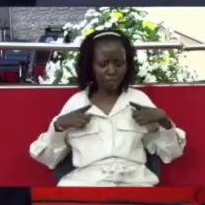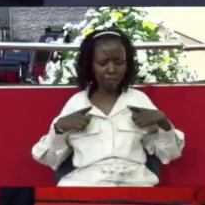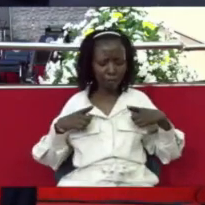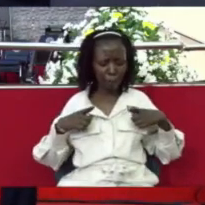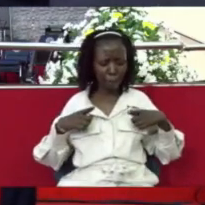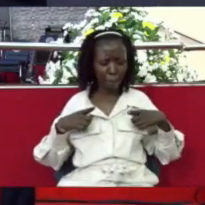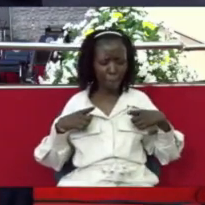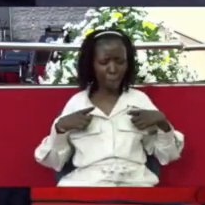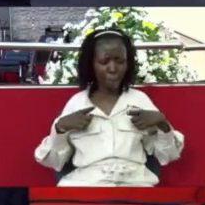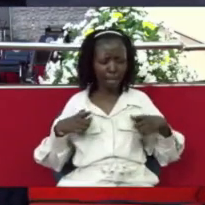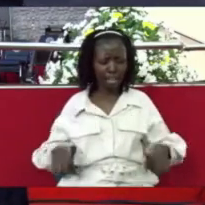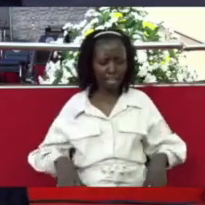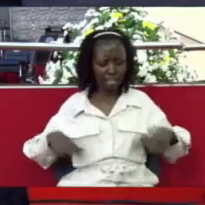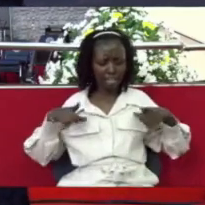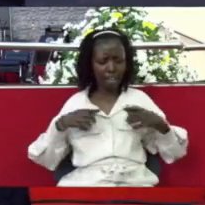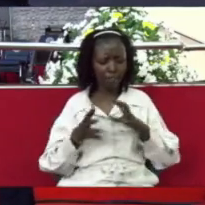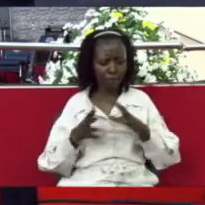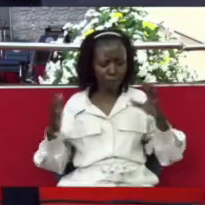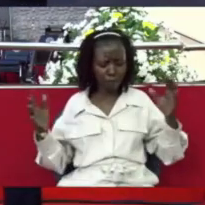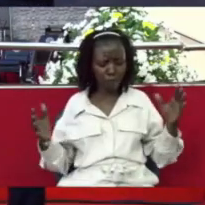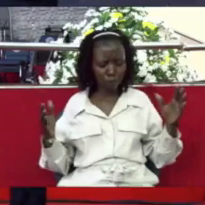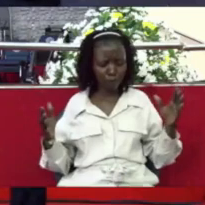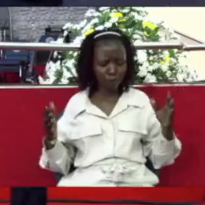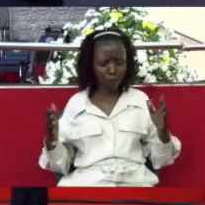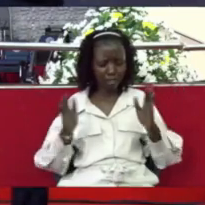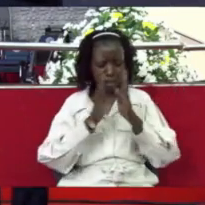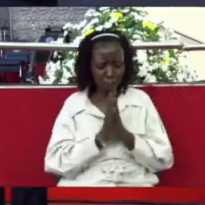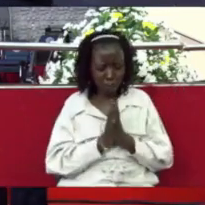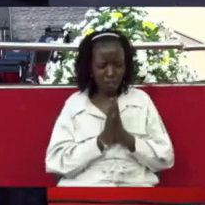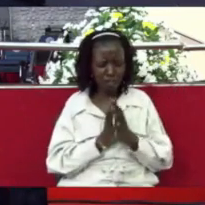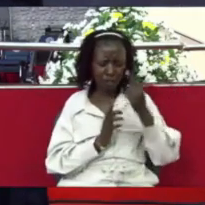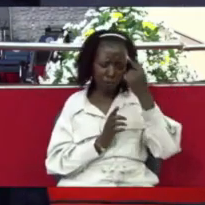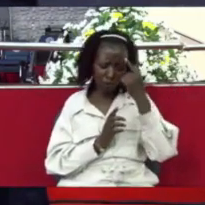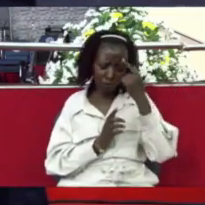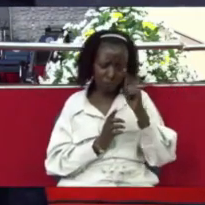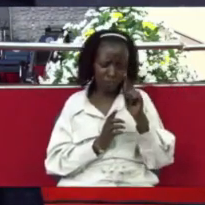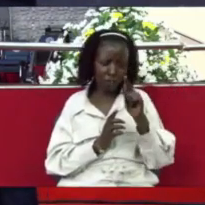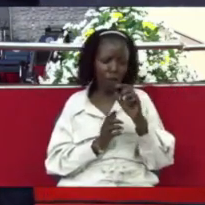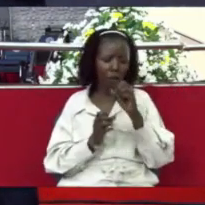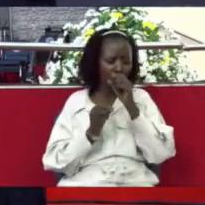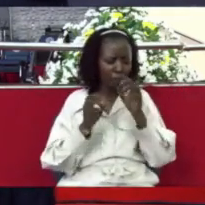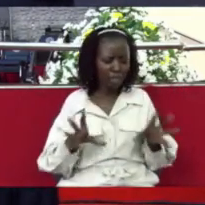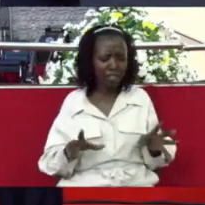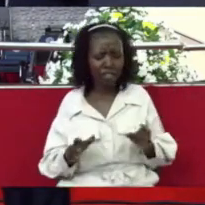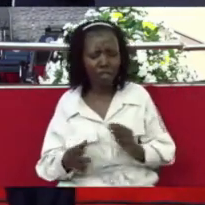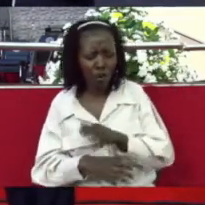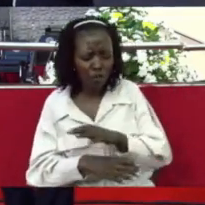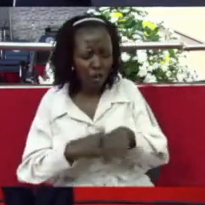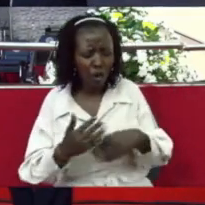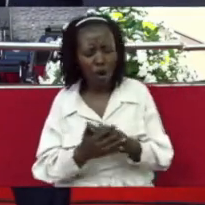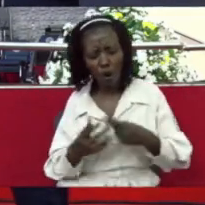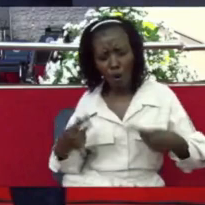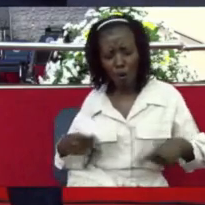and that more abundantly. I pray over it must be over 100 hands.